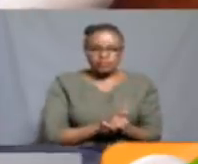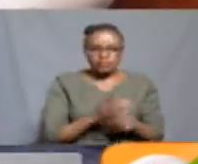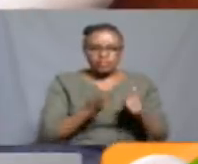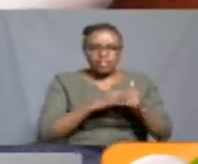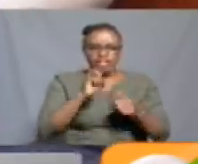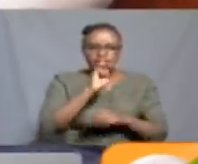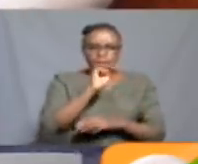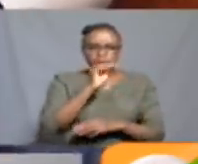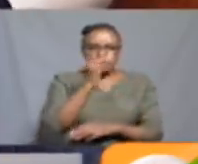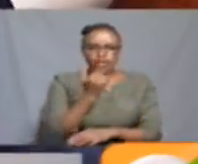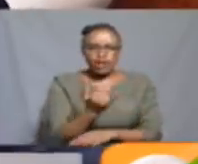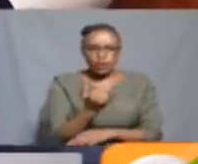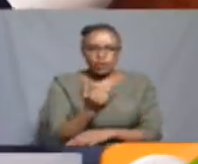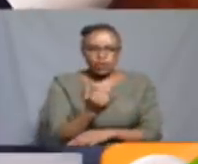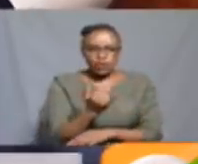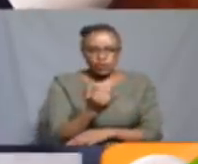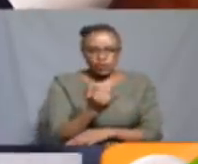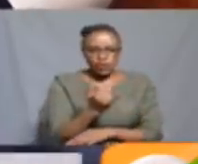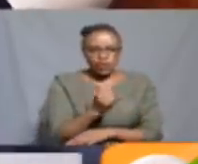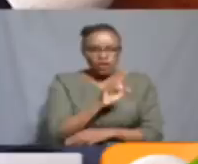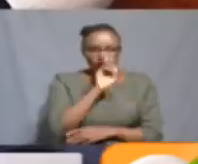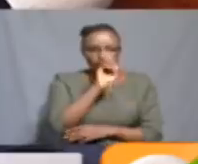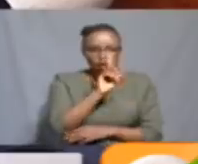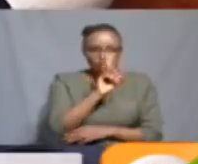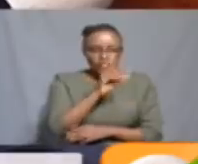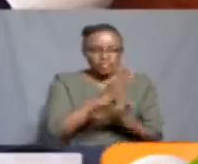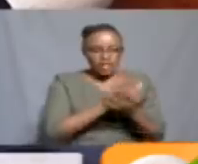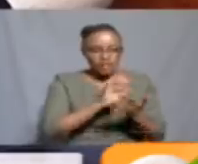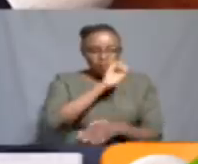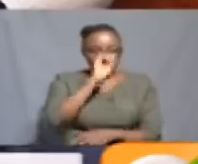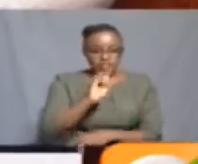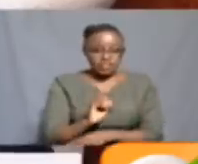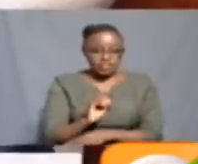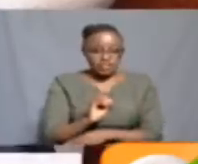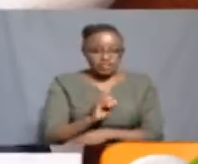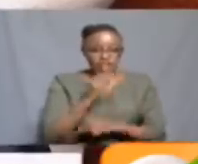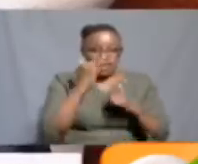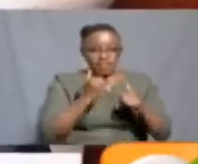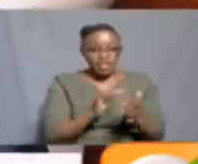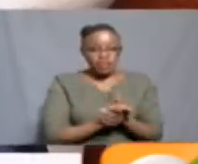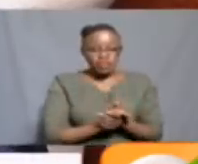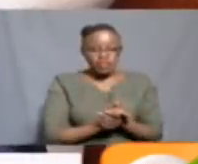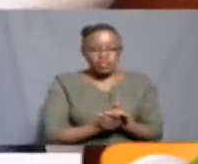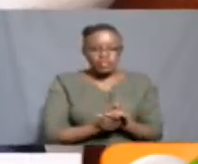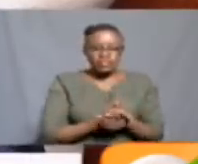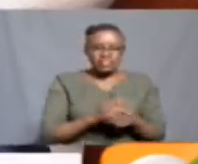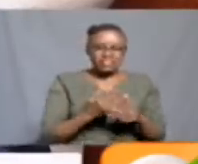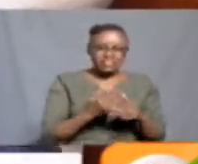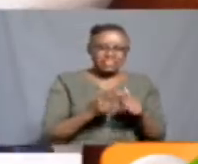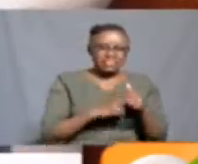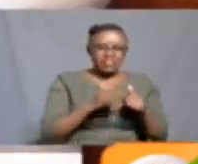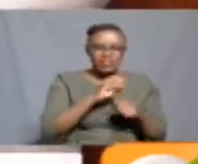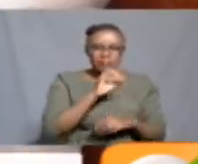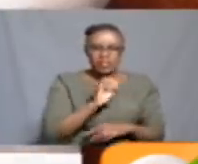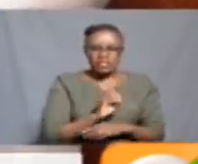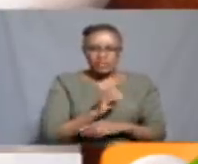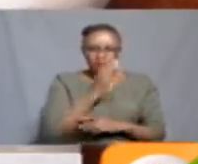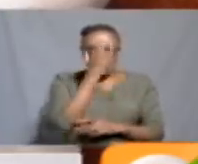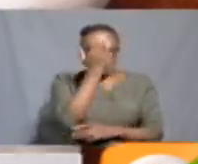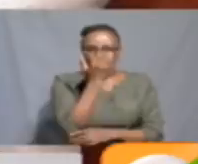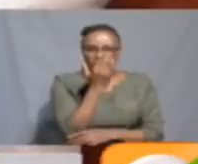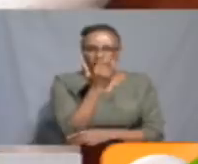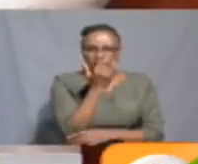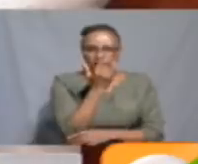Now we went to 1.5%. Now built it to 7. Now, why can't it